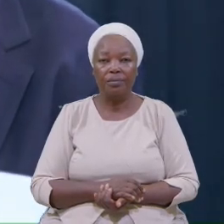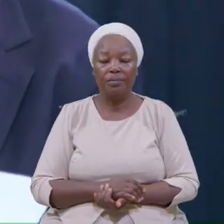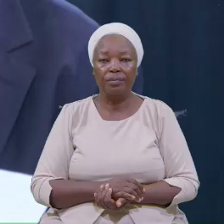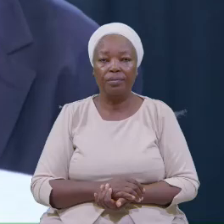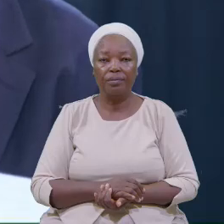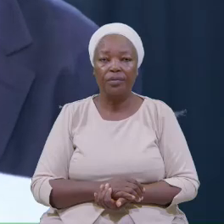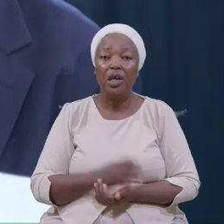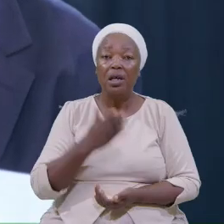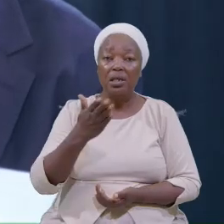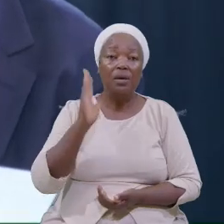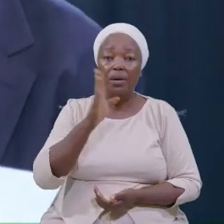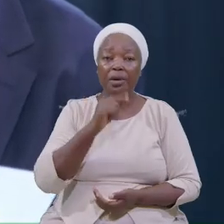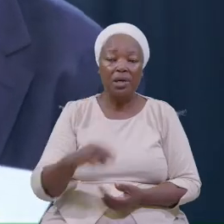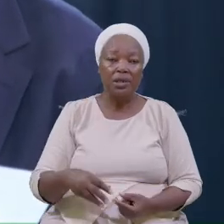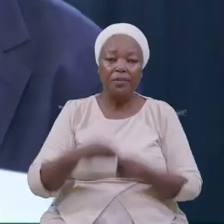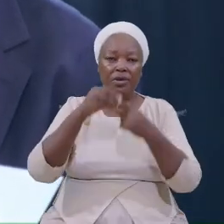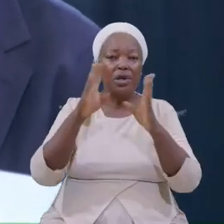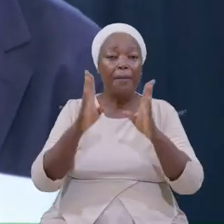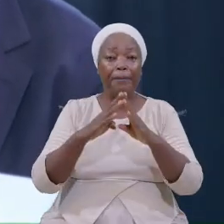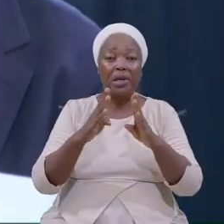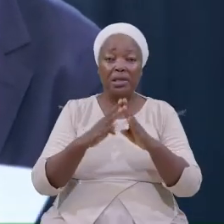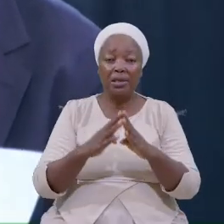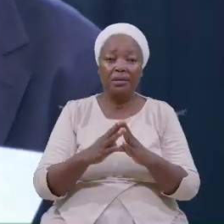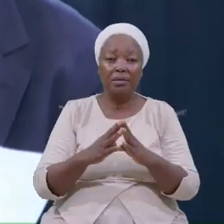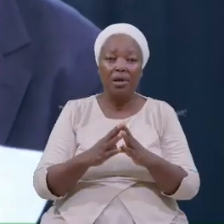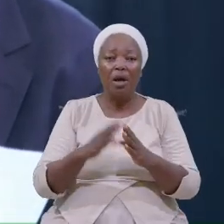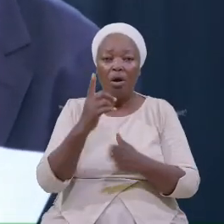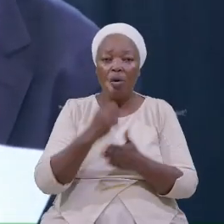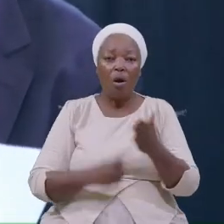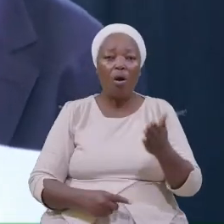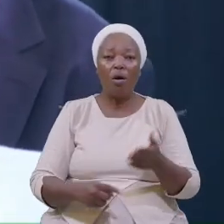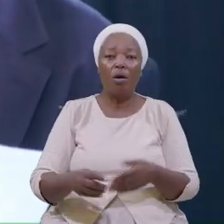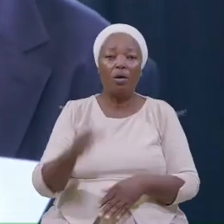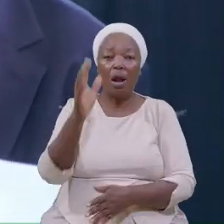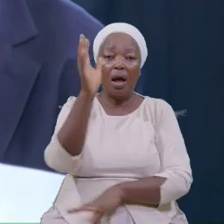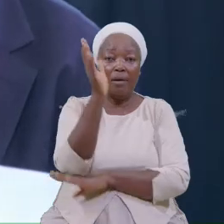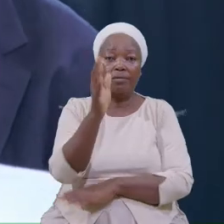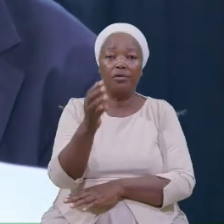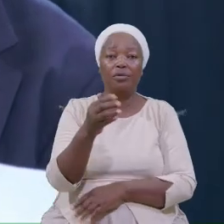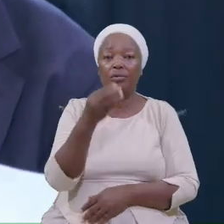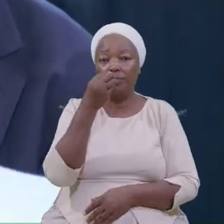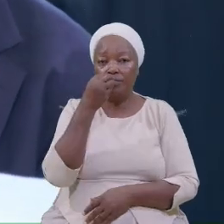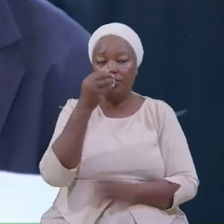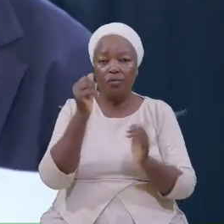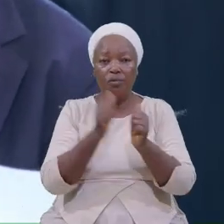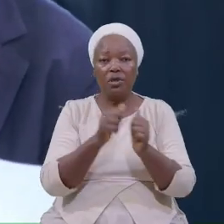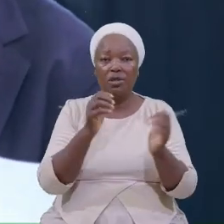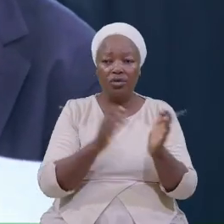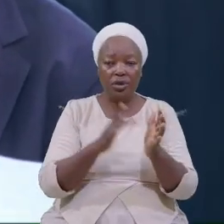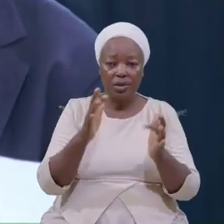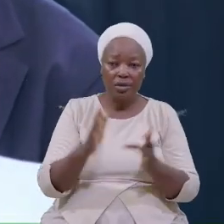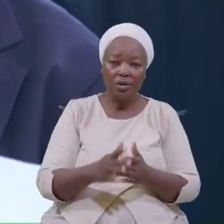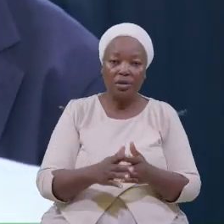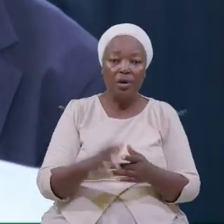will be a special meeting called Lunch Hour with Jesus for all those who gave